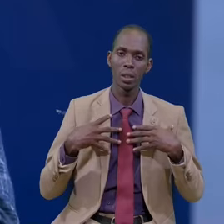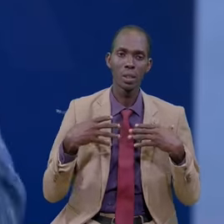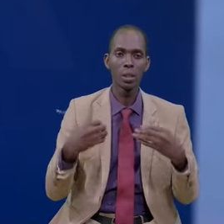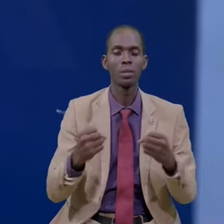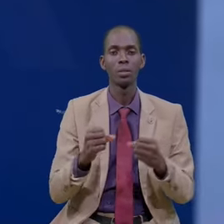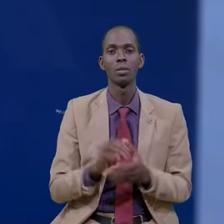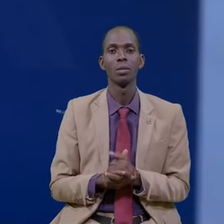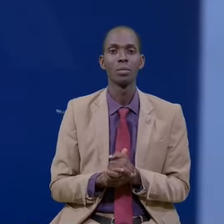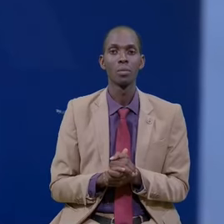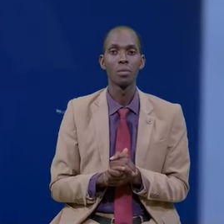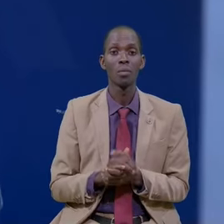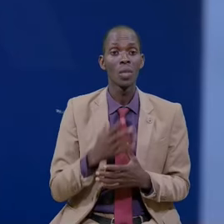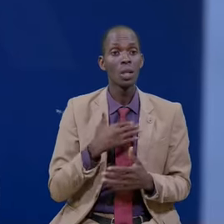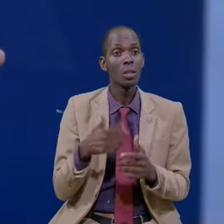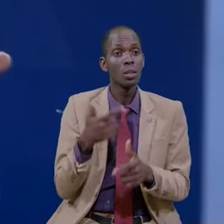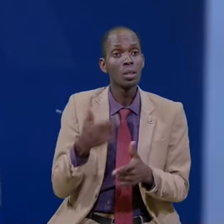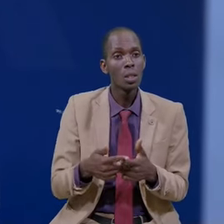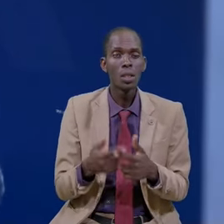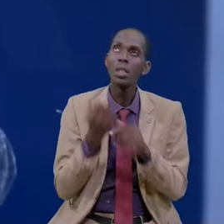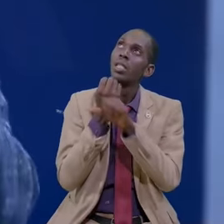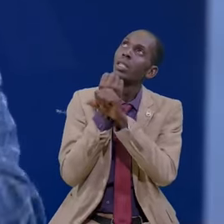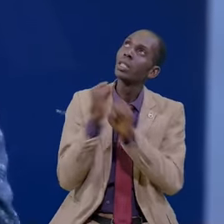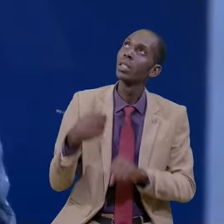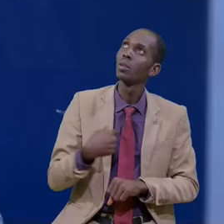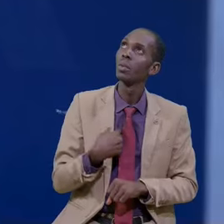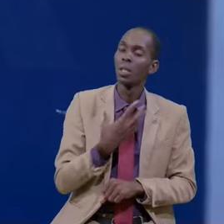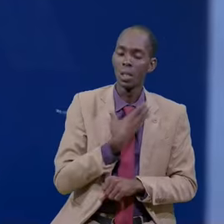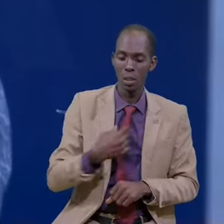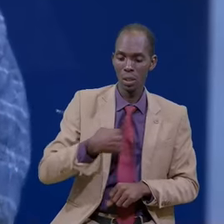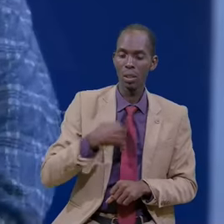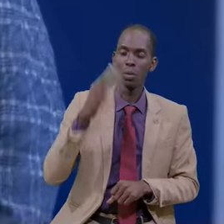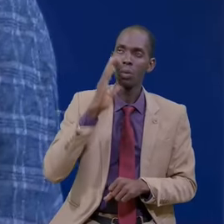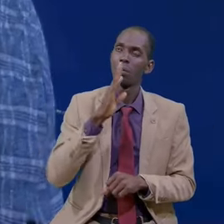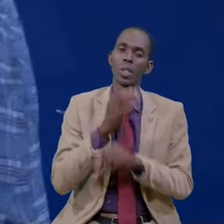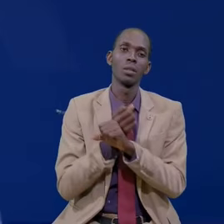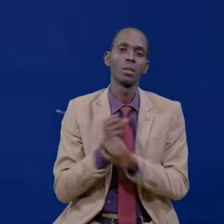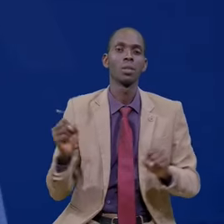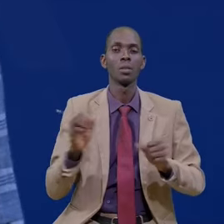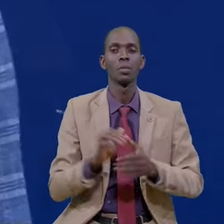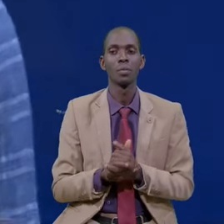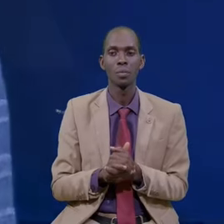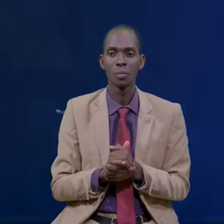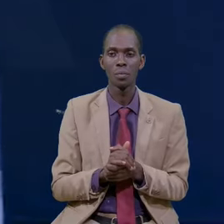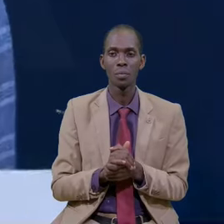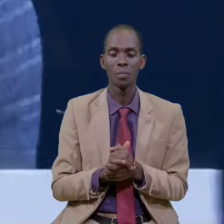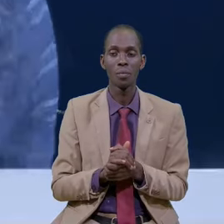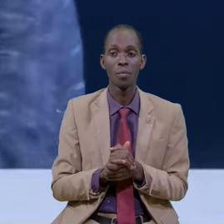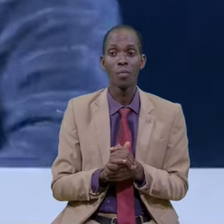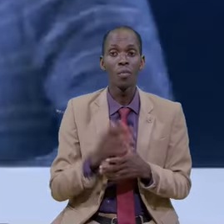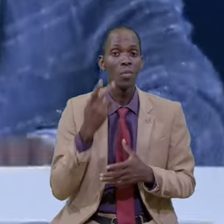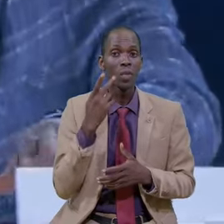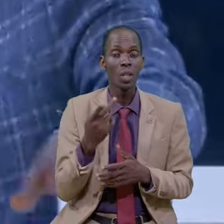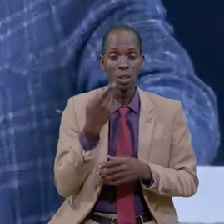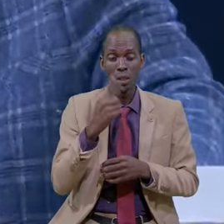and and then save me and I shall be saved the man could